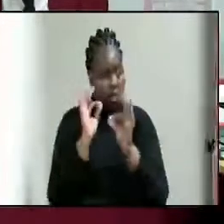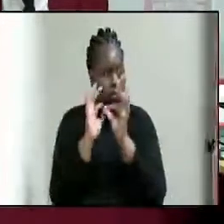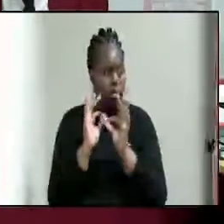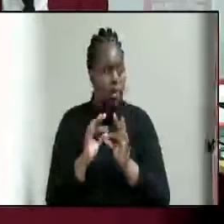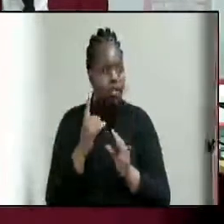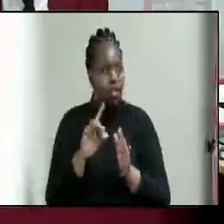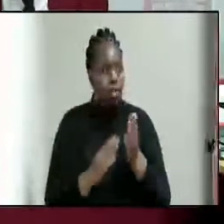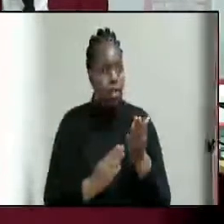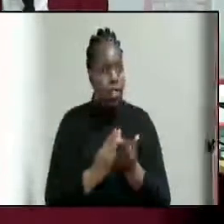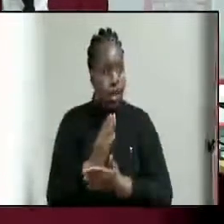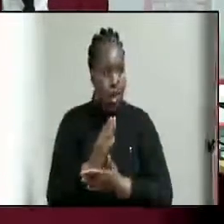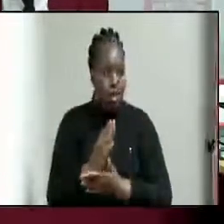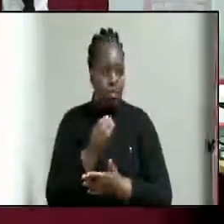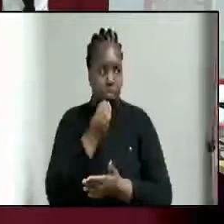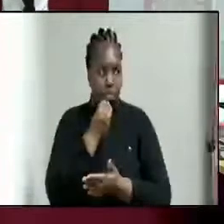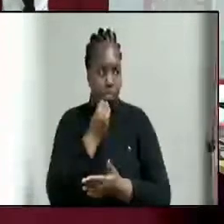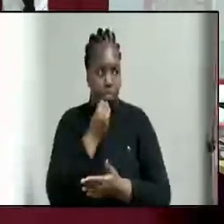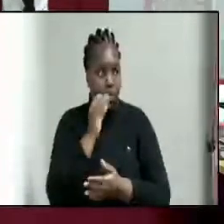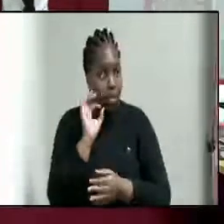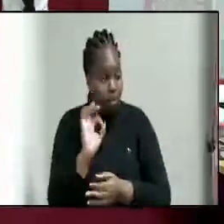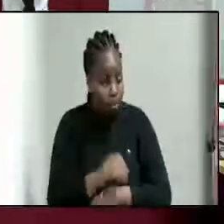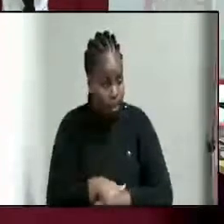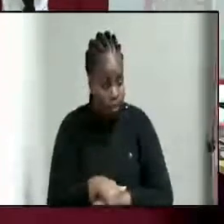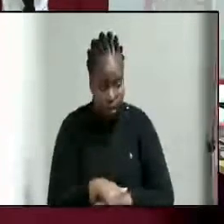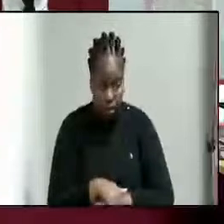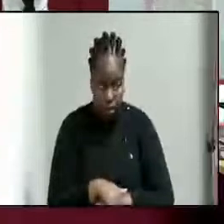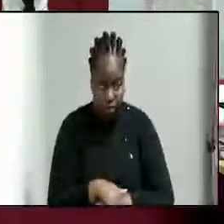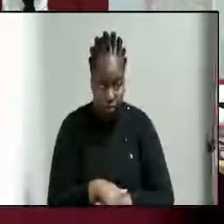to the right to food. Is that correct?